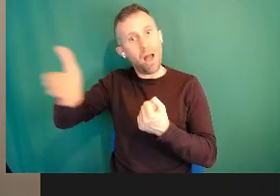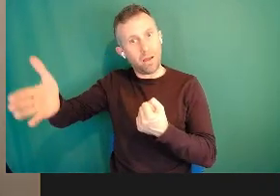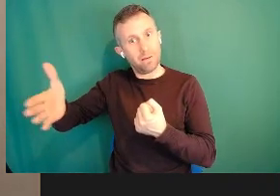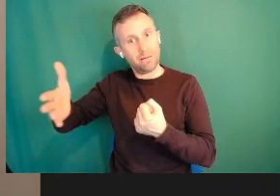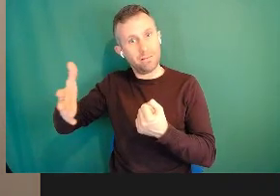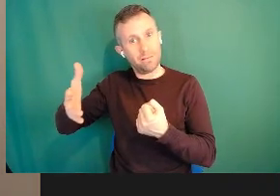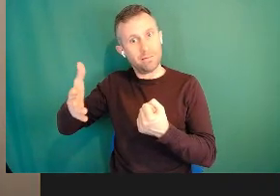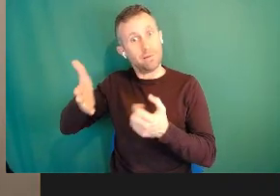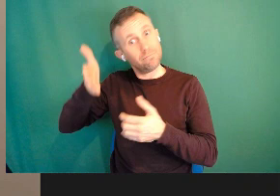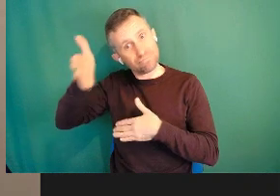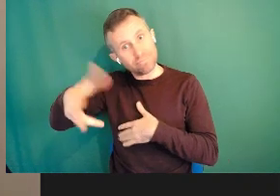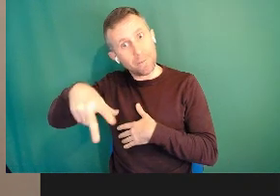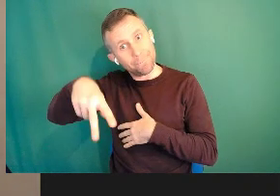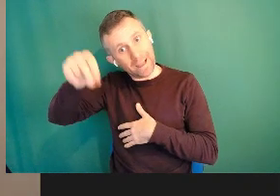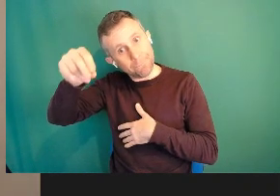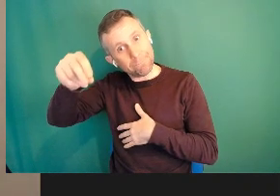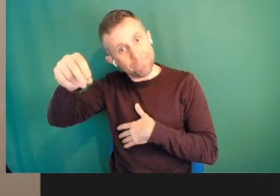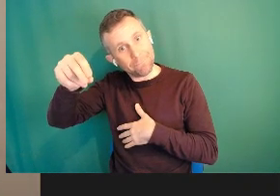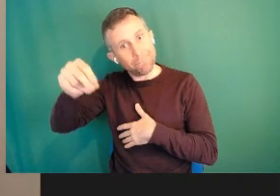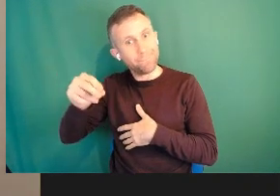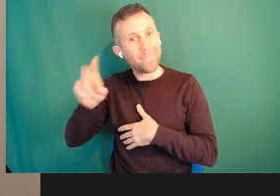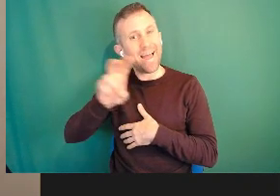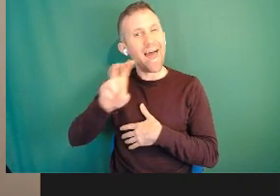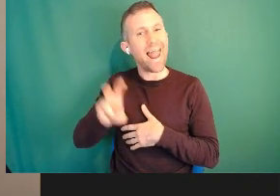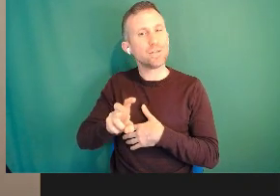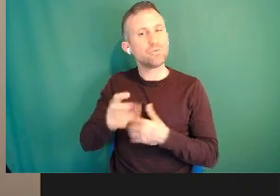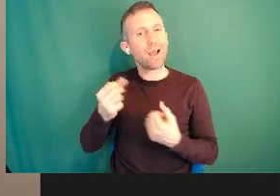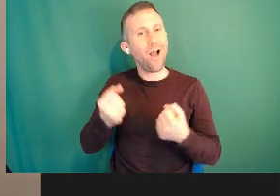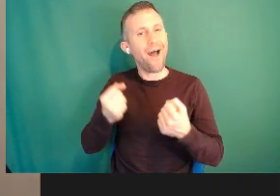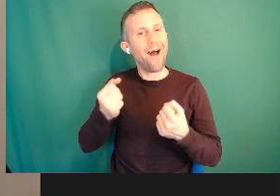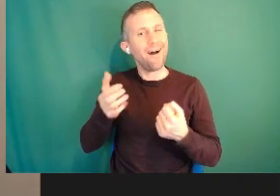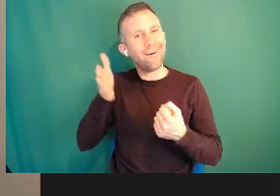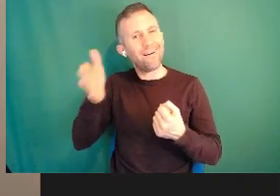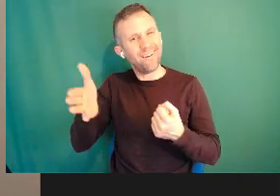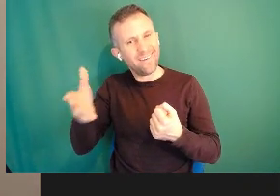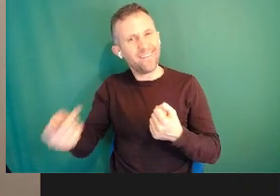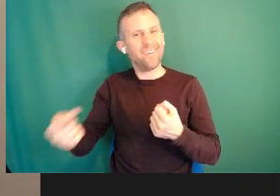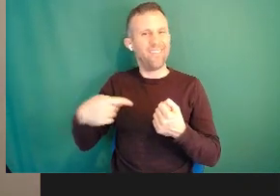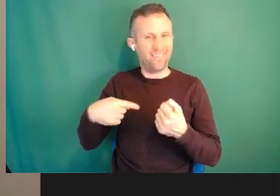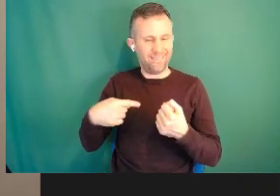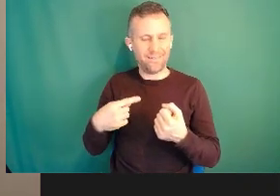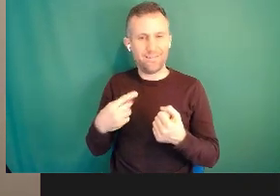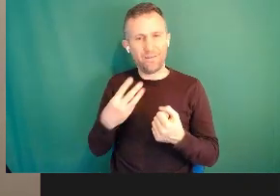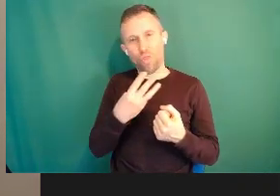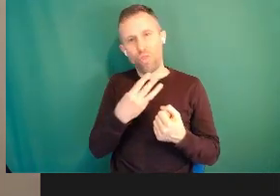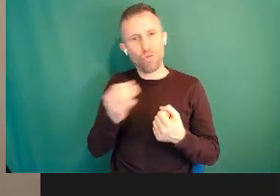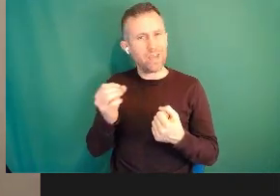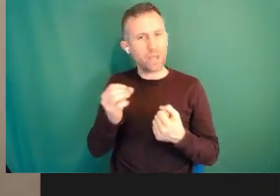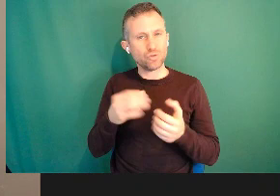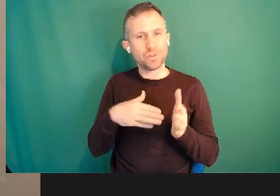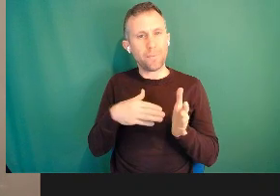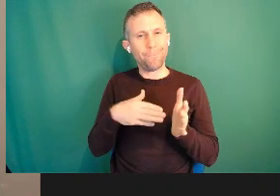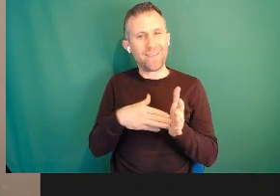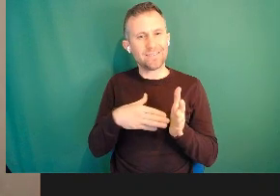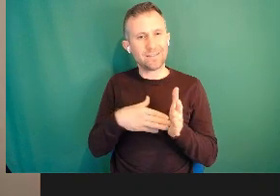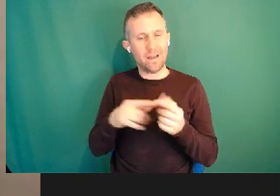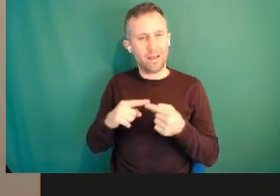about 300 meters, and some of it's over gravel, to get to the manor house.